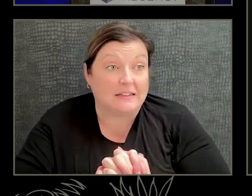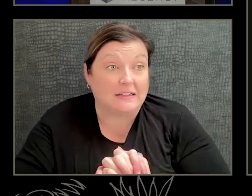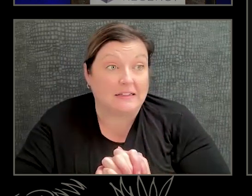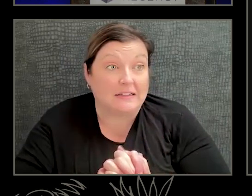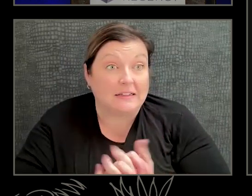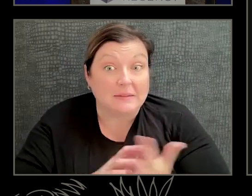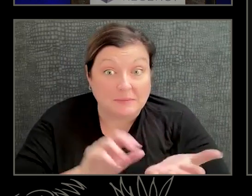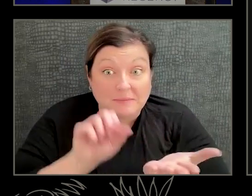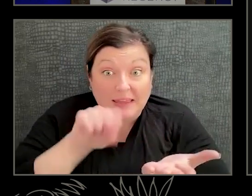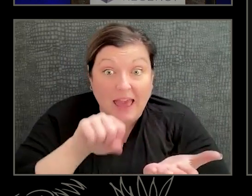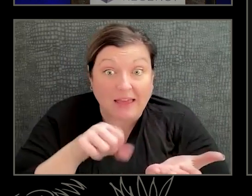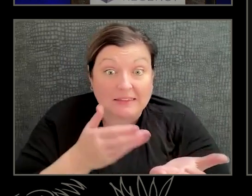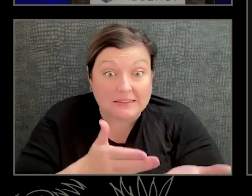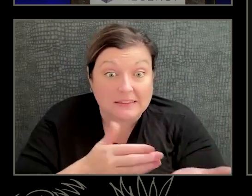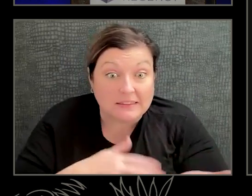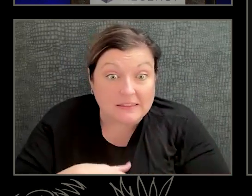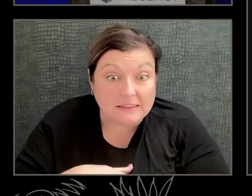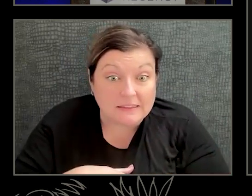Yes?